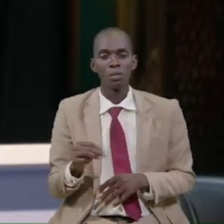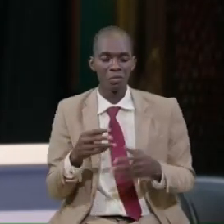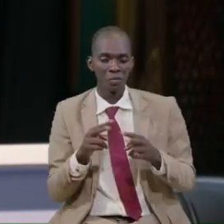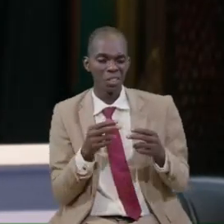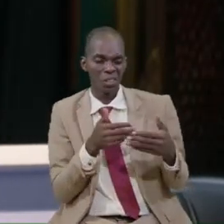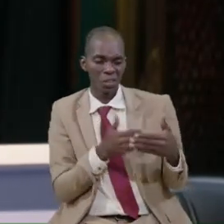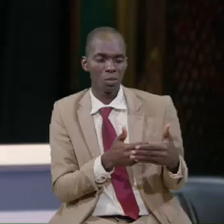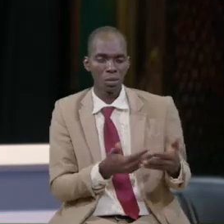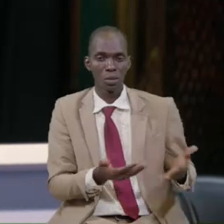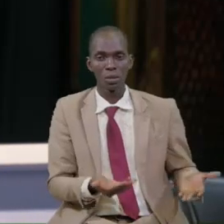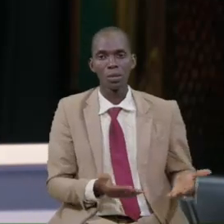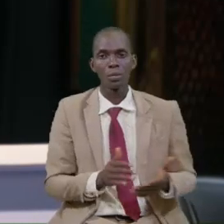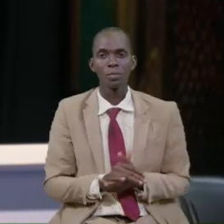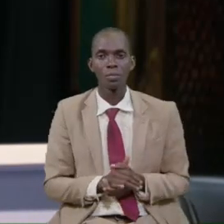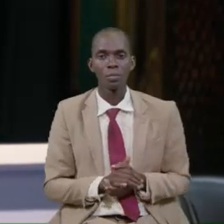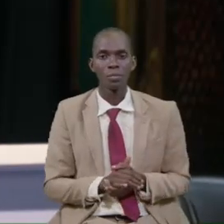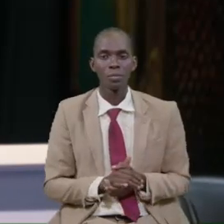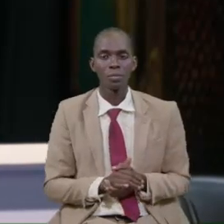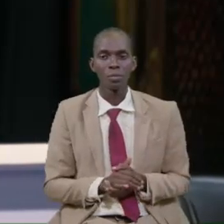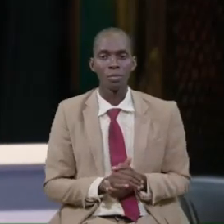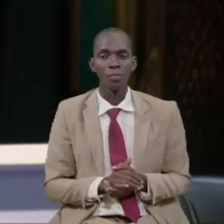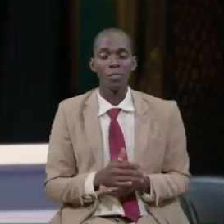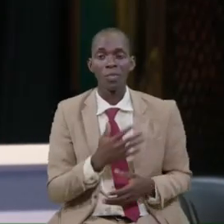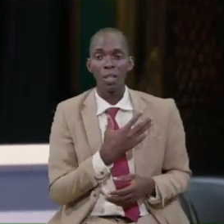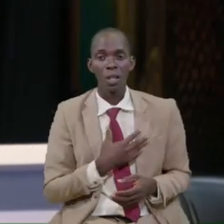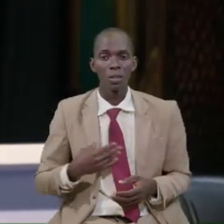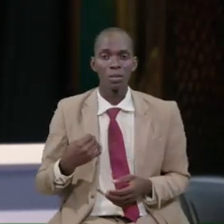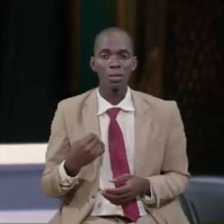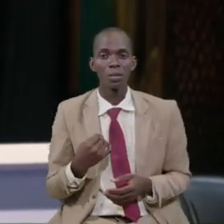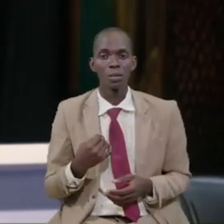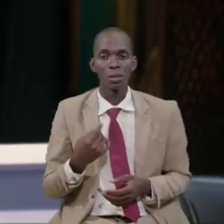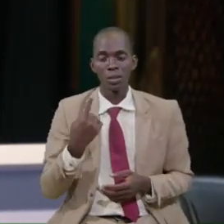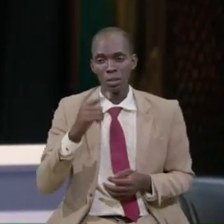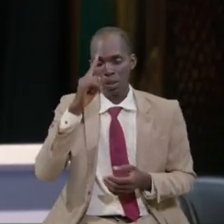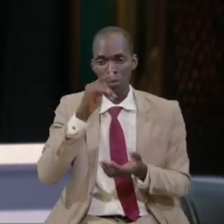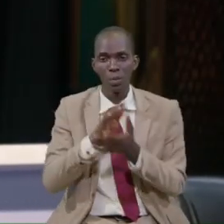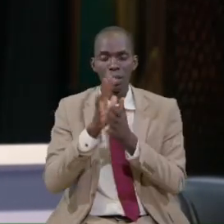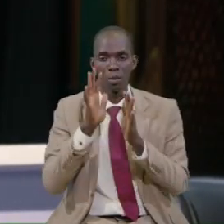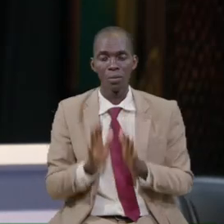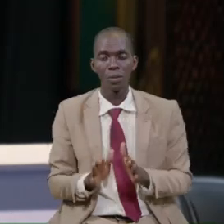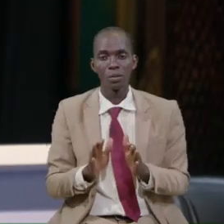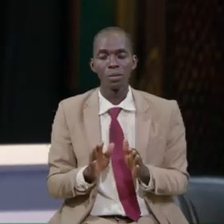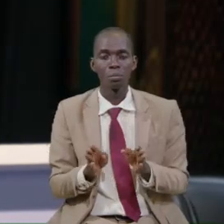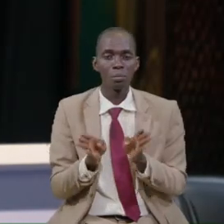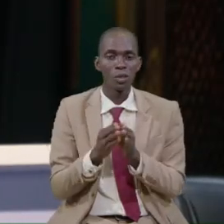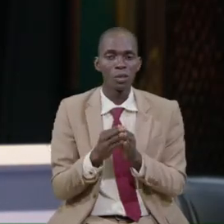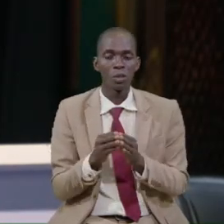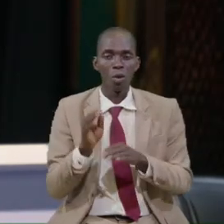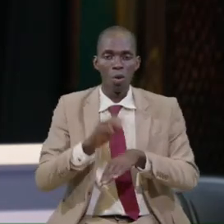here and then the Believers banquet on Sunday 6th